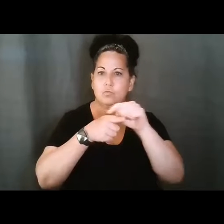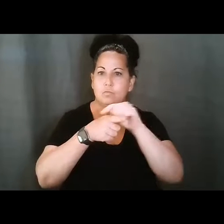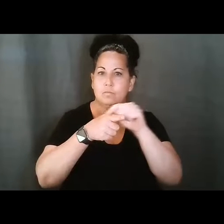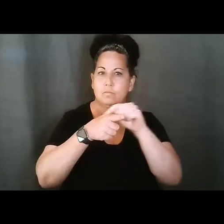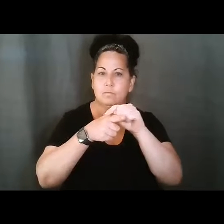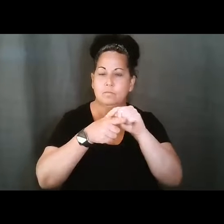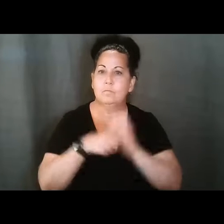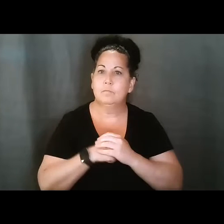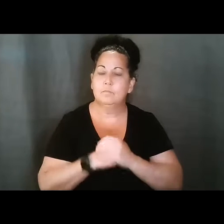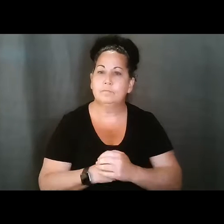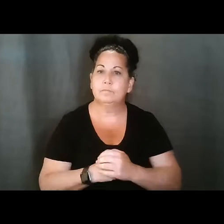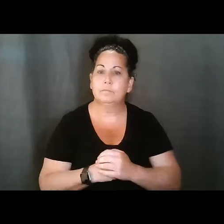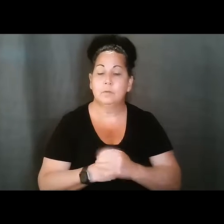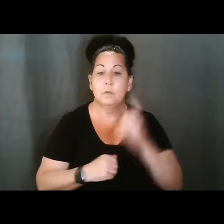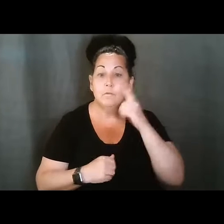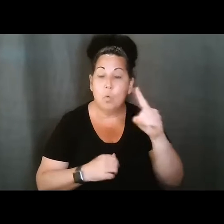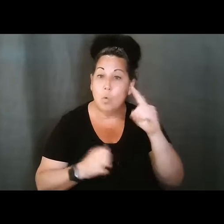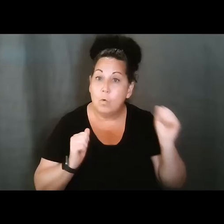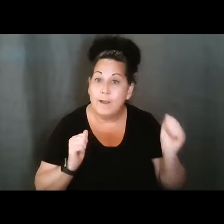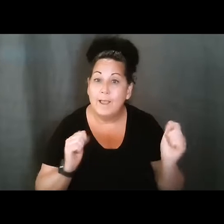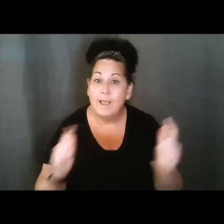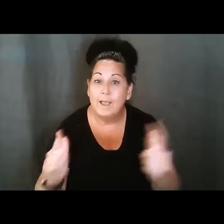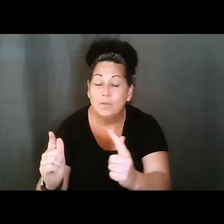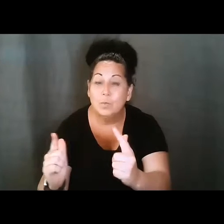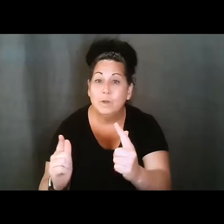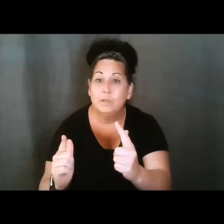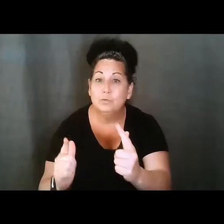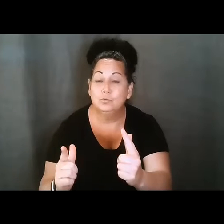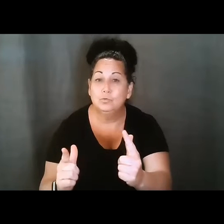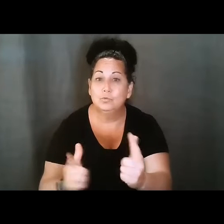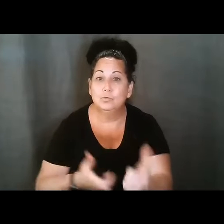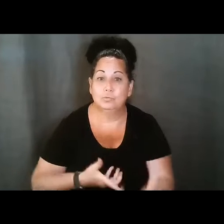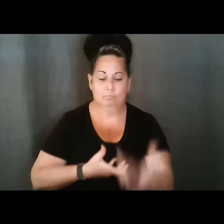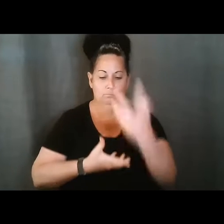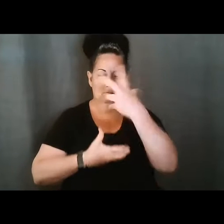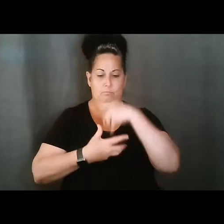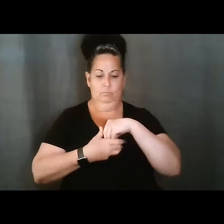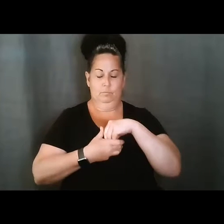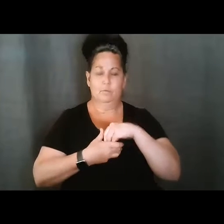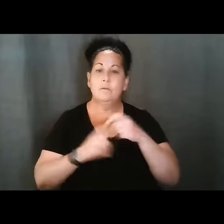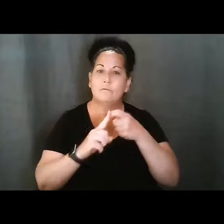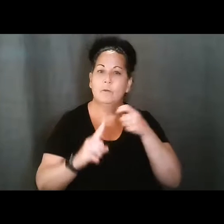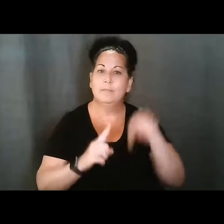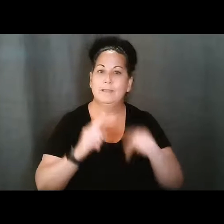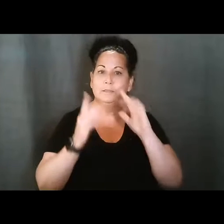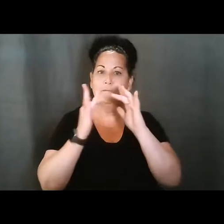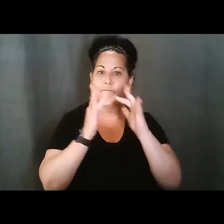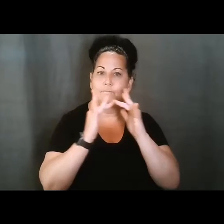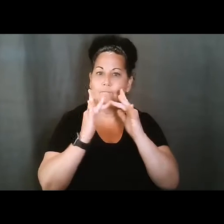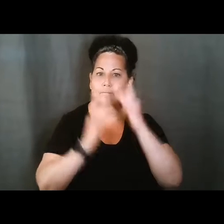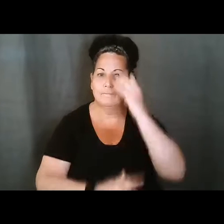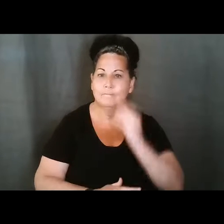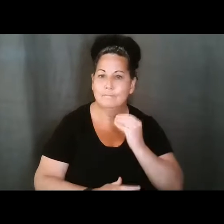In order for everyone to get the most out of this virtual experience, we want to share a few